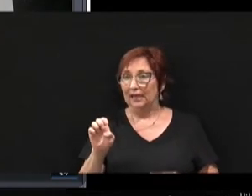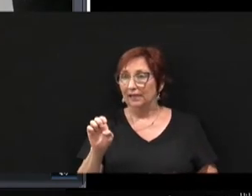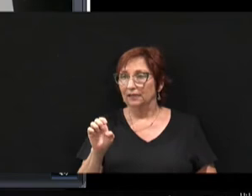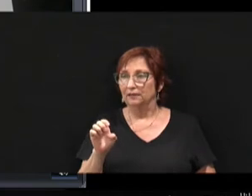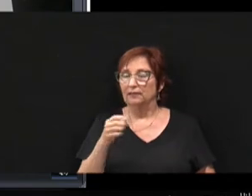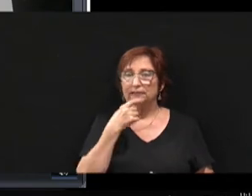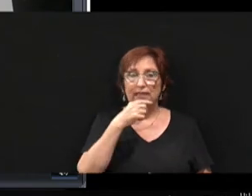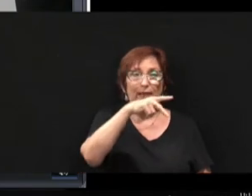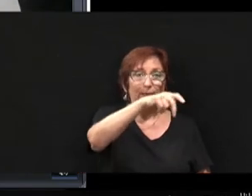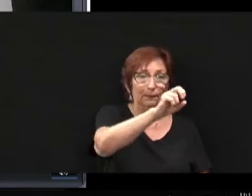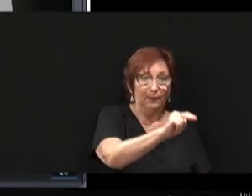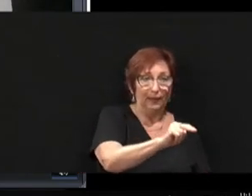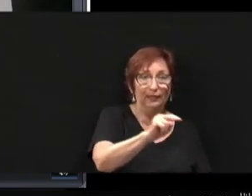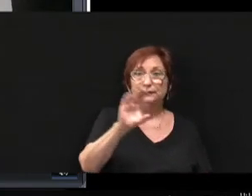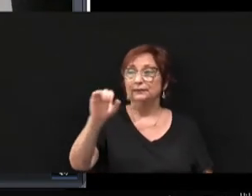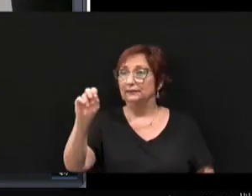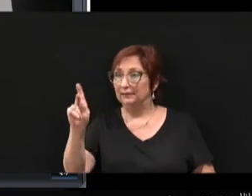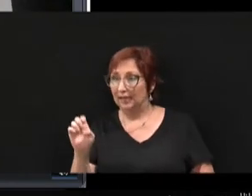bit easier than syllables.